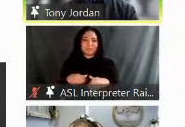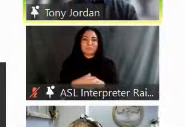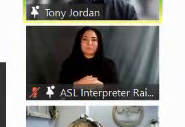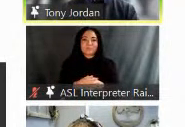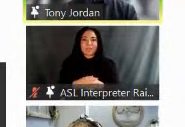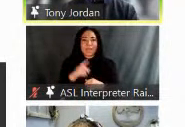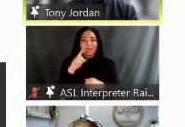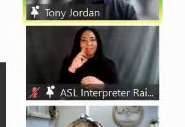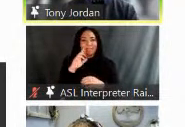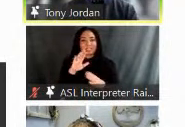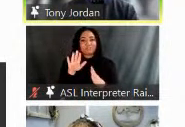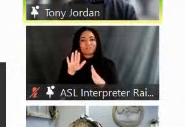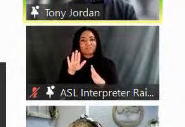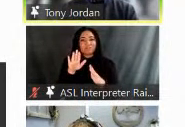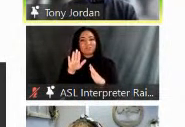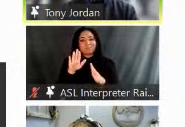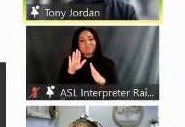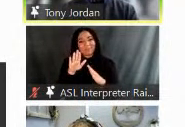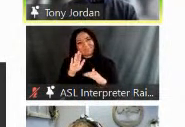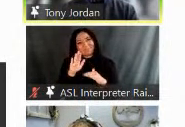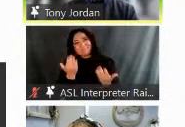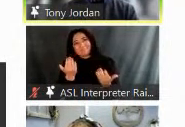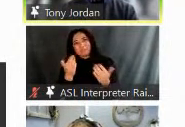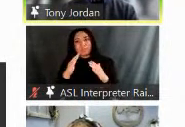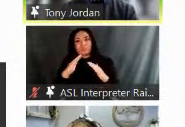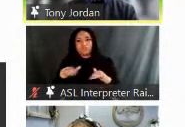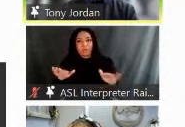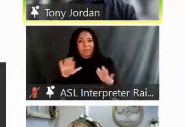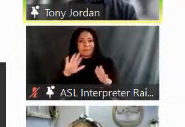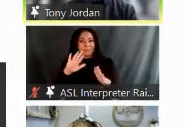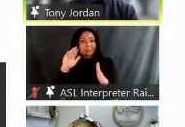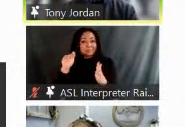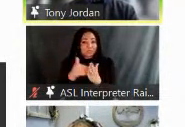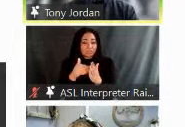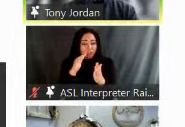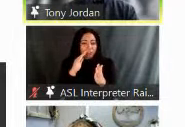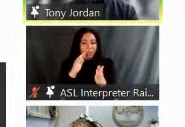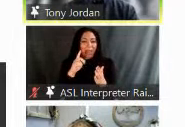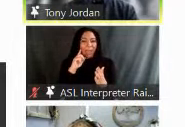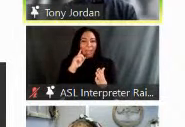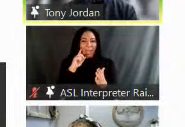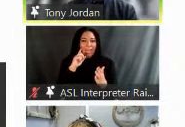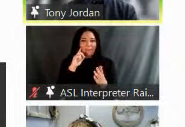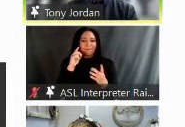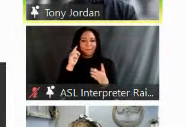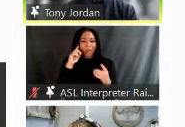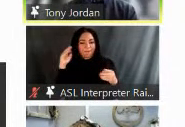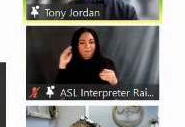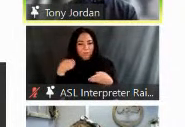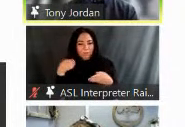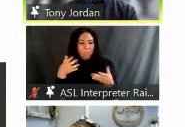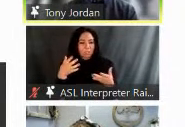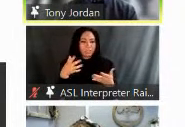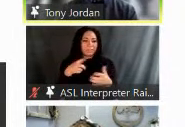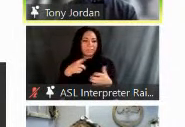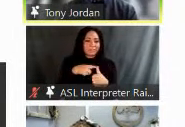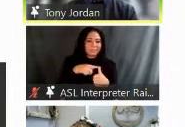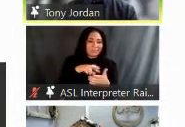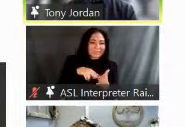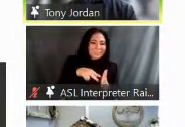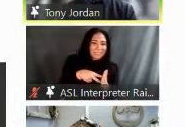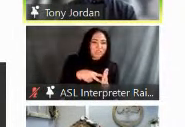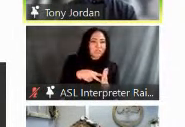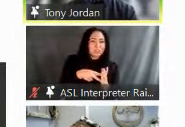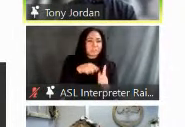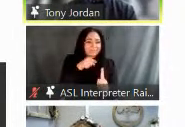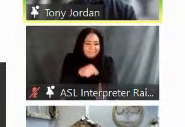it's focused on that. What is our intention? What is the impact to a